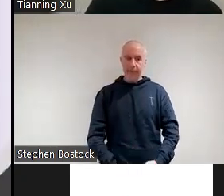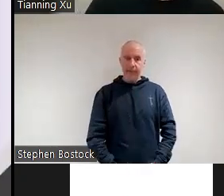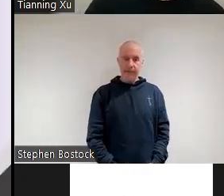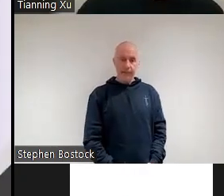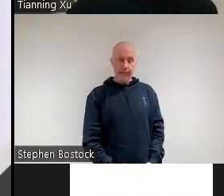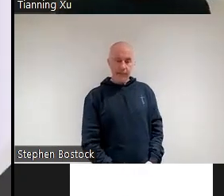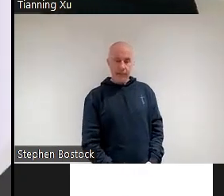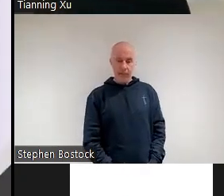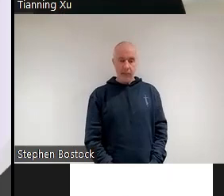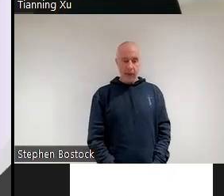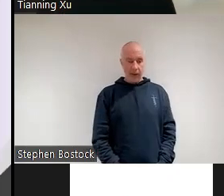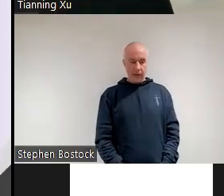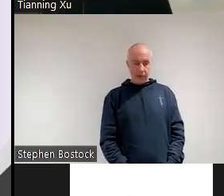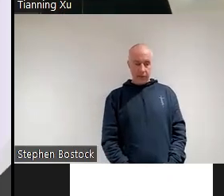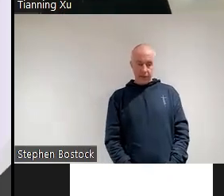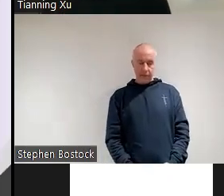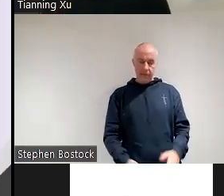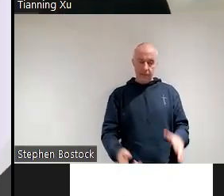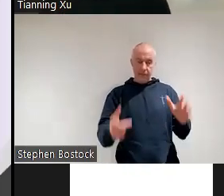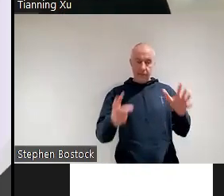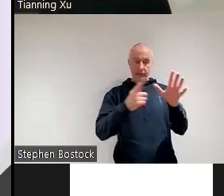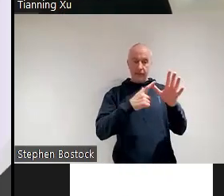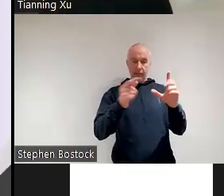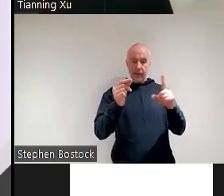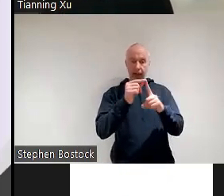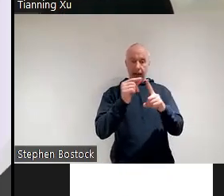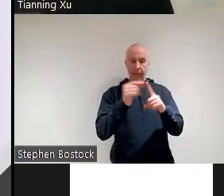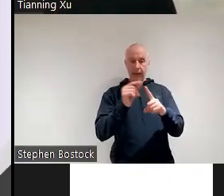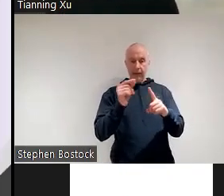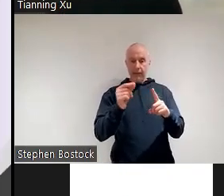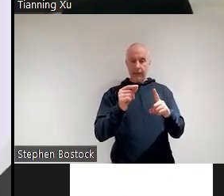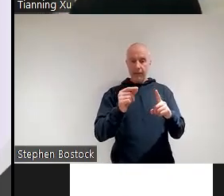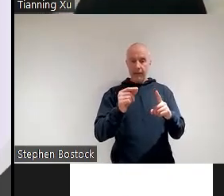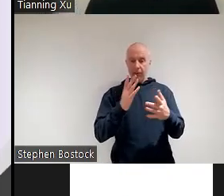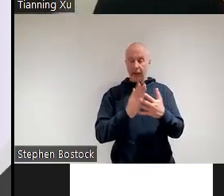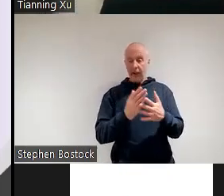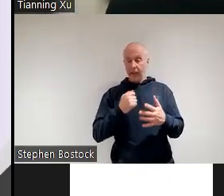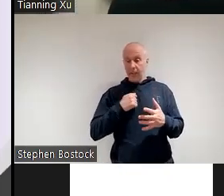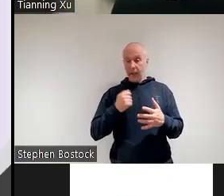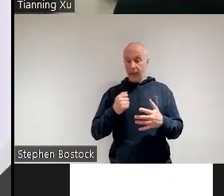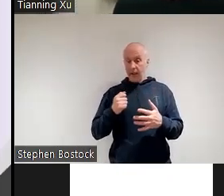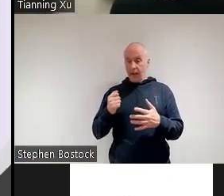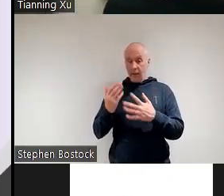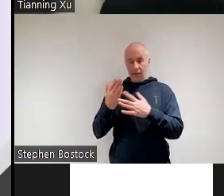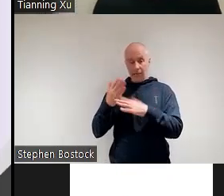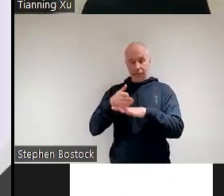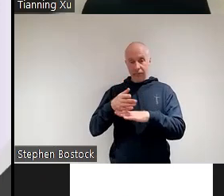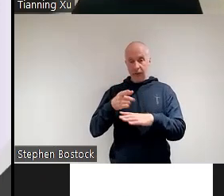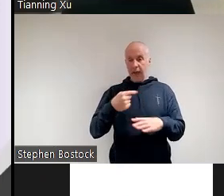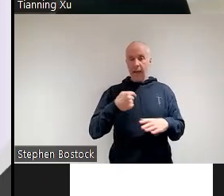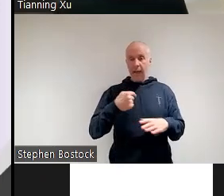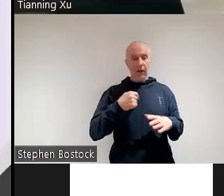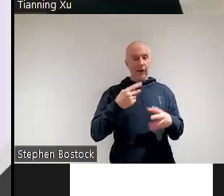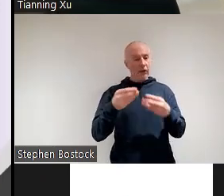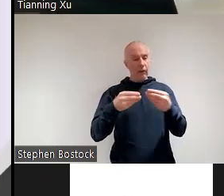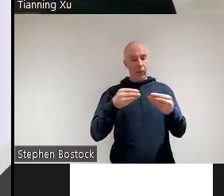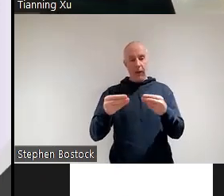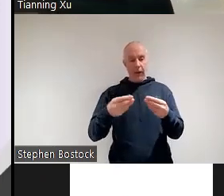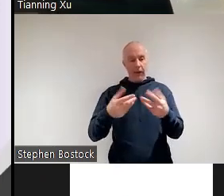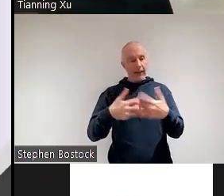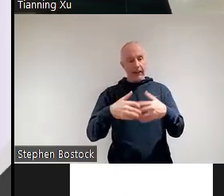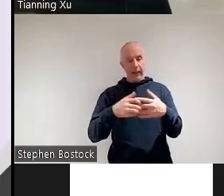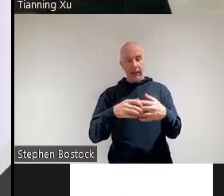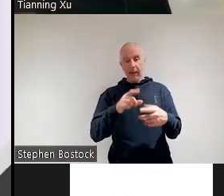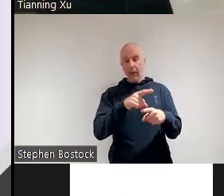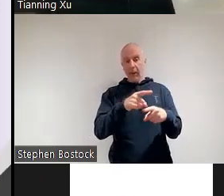Talking a little bit about app and the cloud, even though my background is power electronics, I'm not a software engineer, but I highly appreciate why